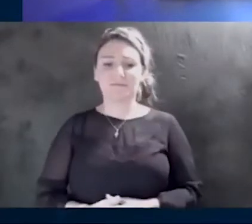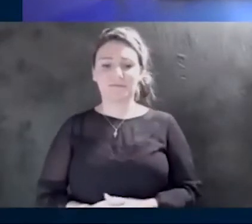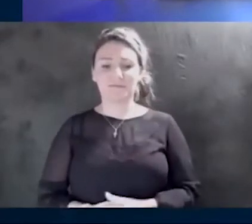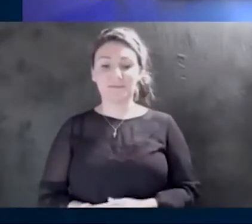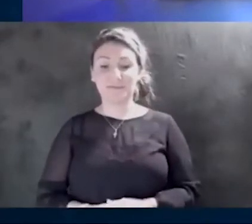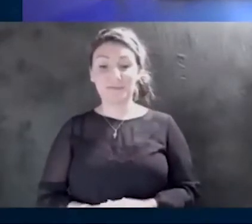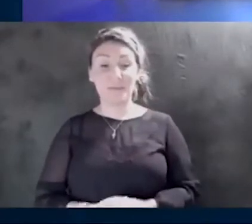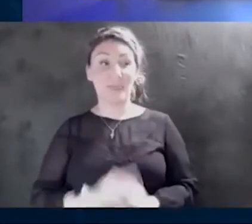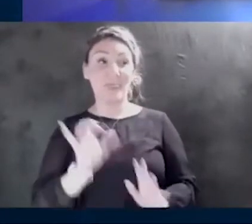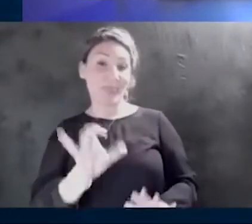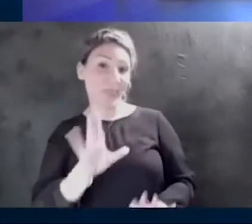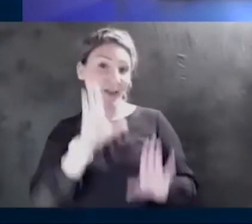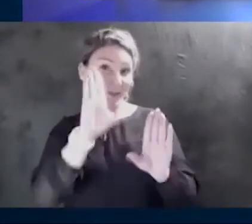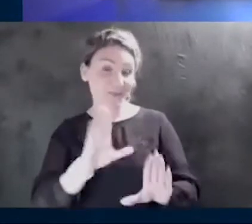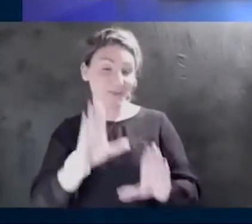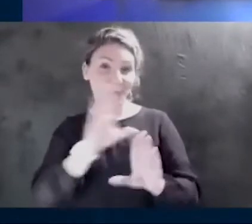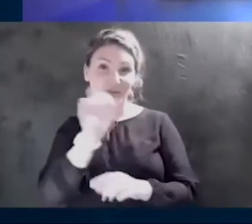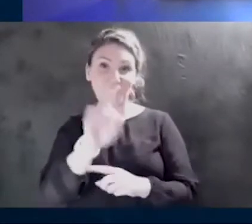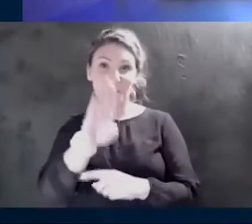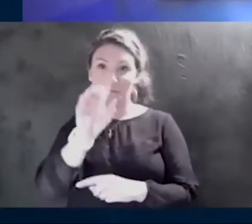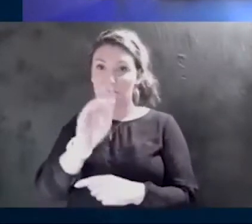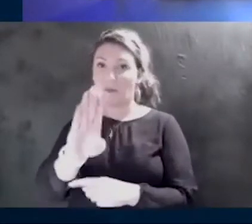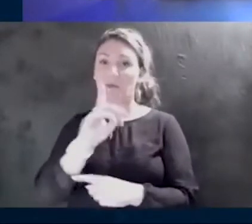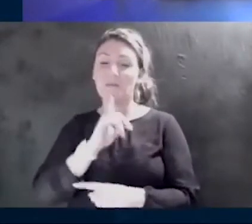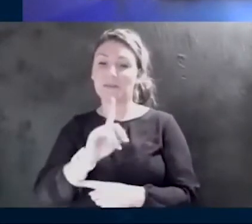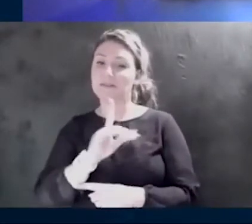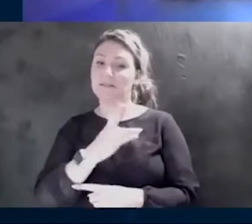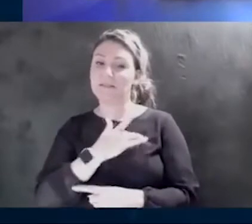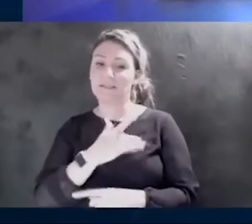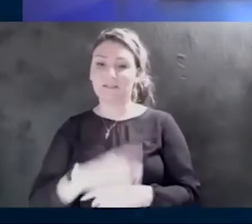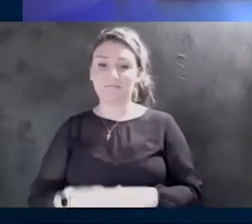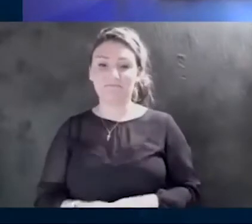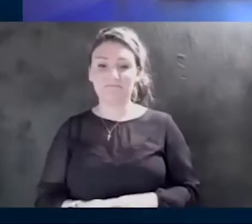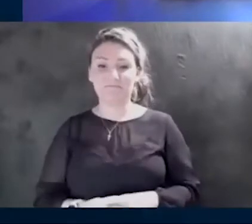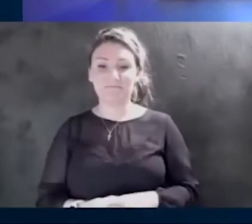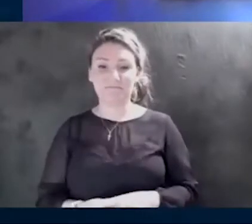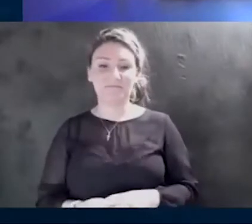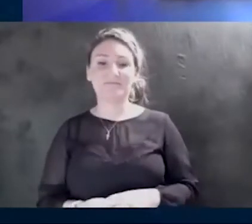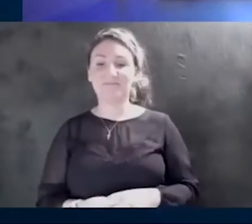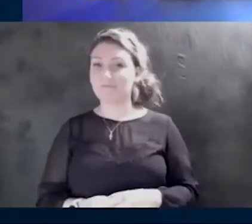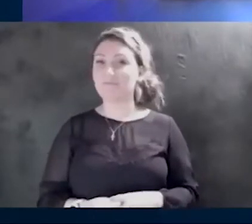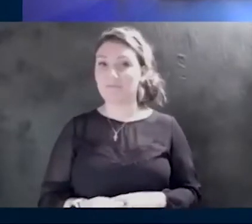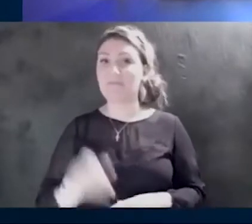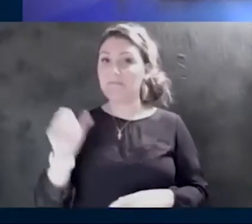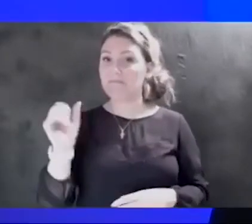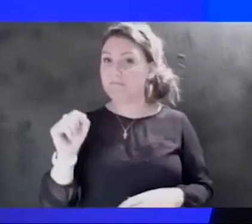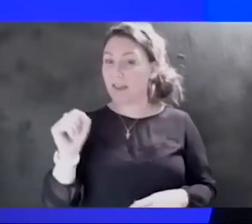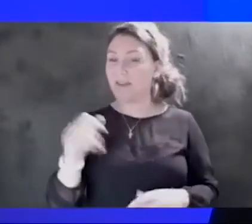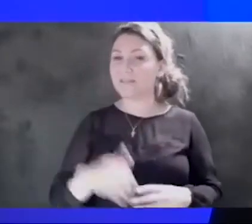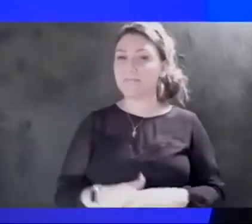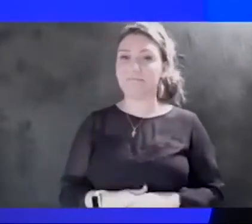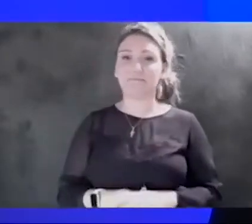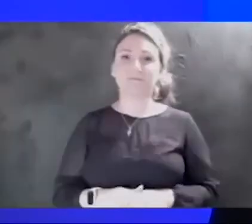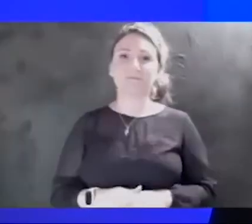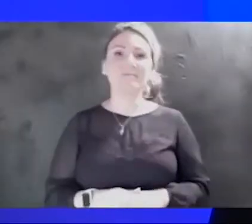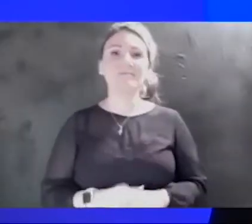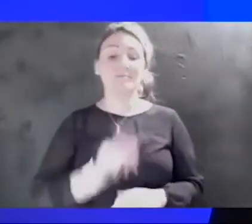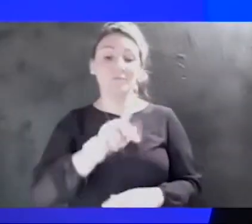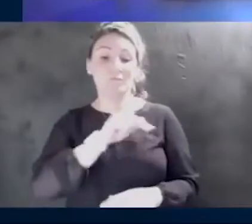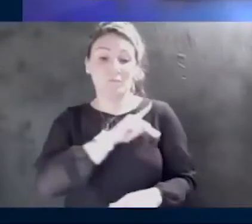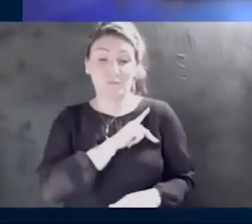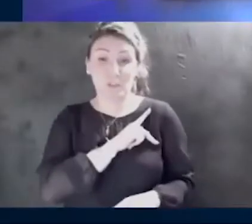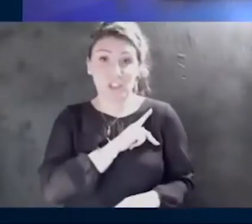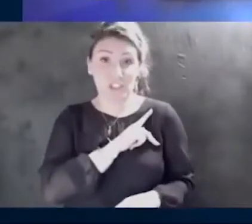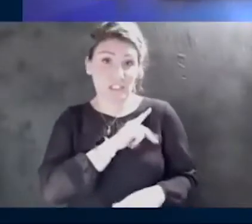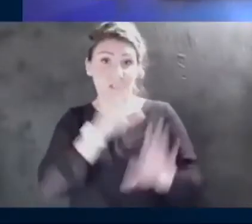Moser. I know that's got to be something near and dear to your heart. Yeah, it is. I personally had great relationships with my patients,